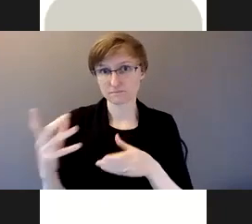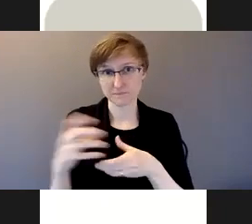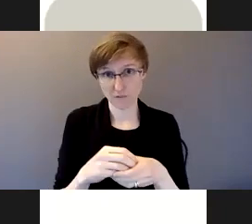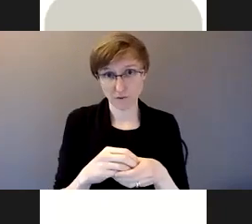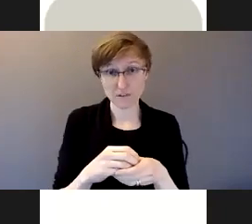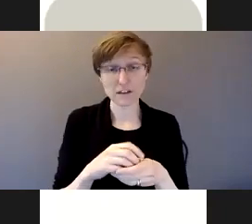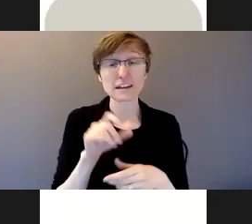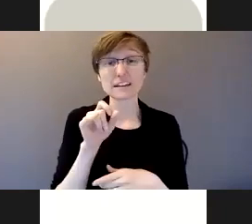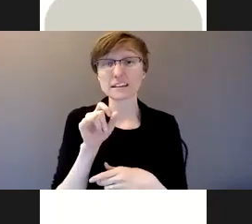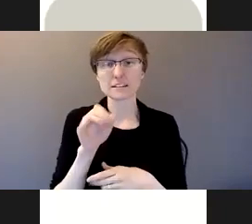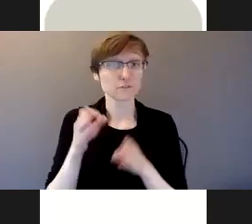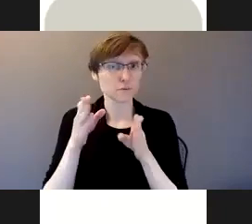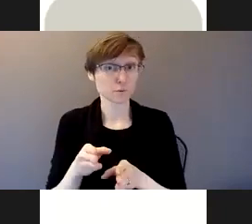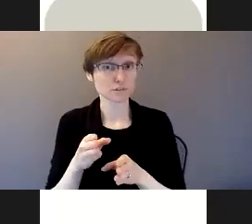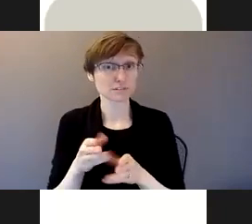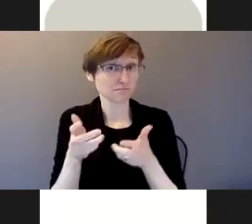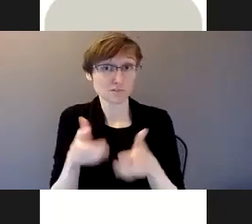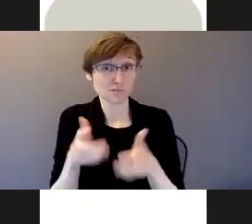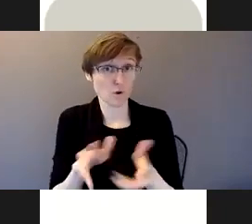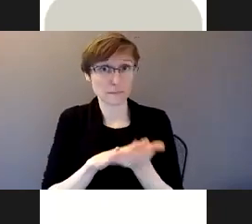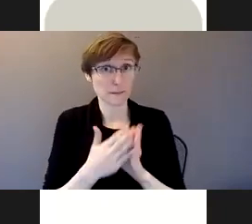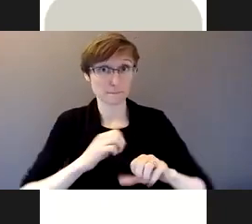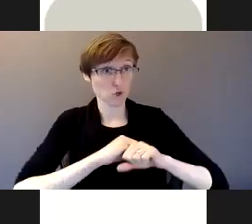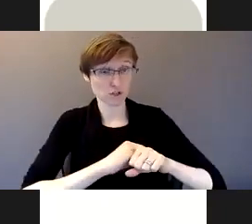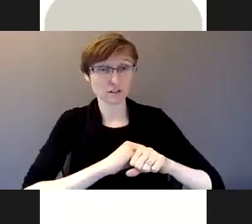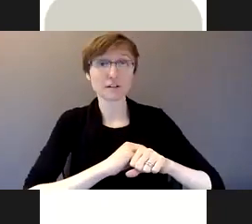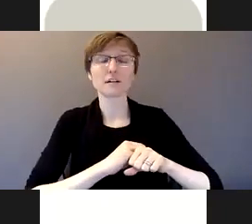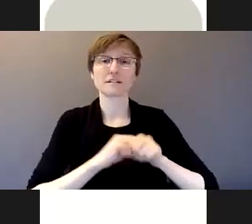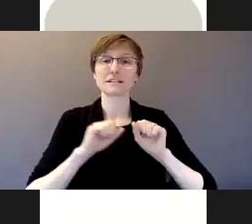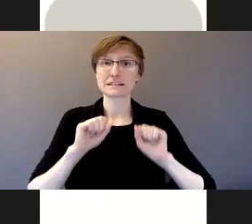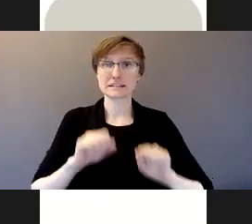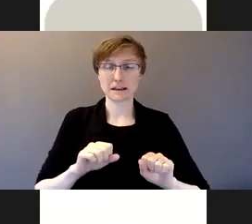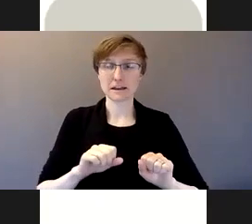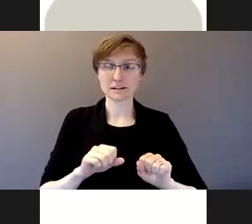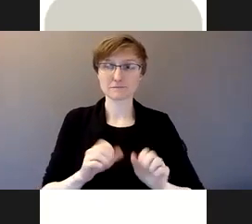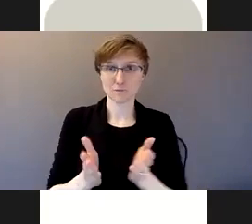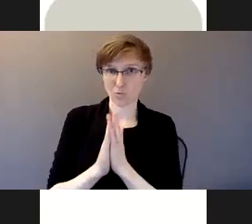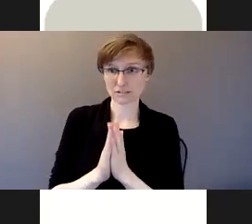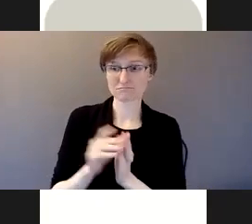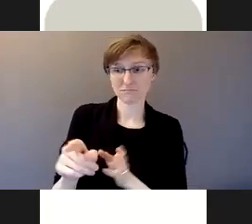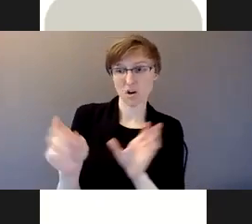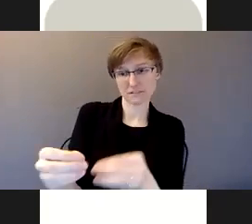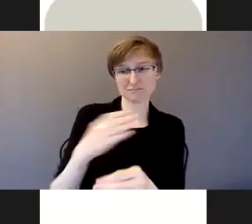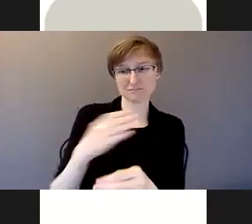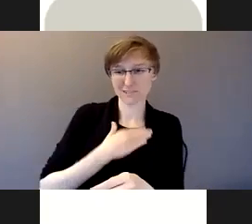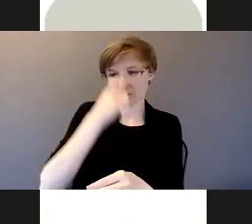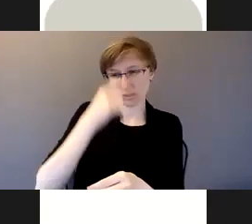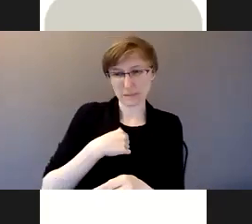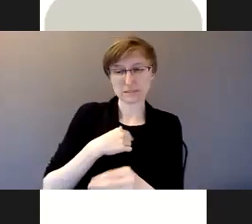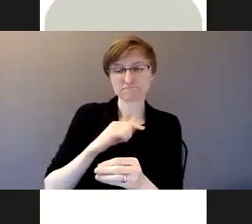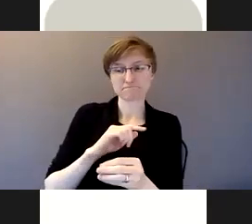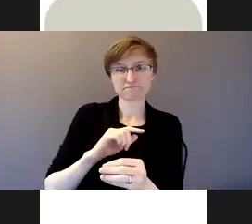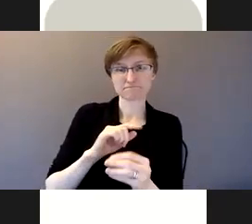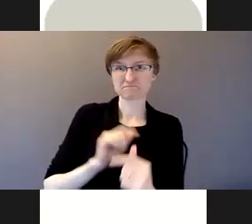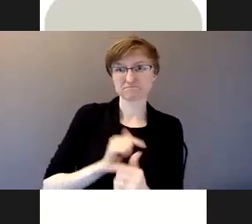guardian, they can make an application that asks that our office be appointed. Of course, our office would respond to that and say whether or not they agreed to the